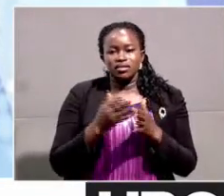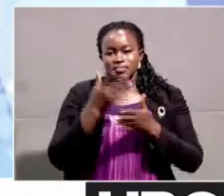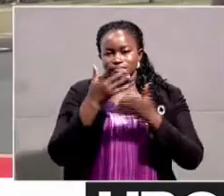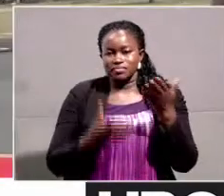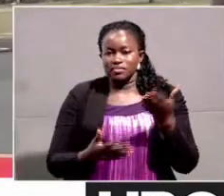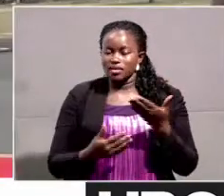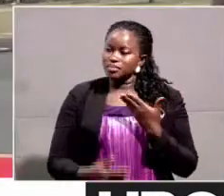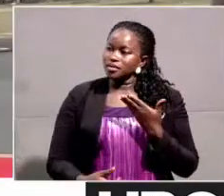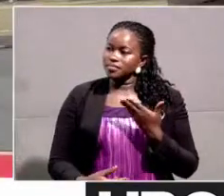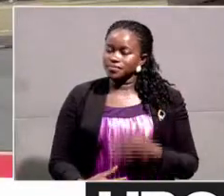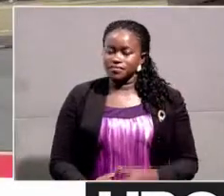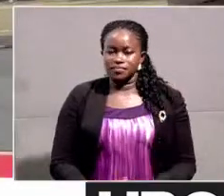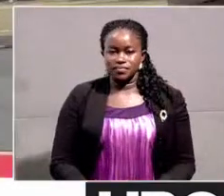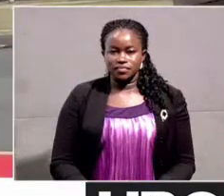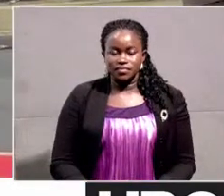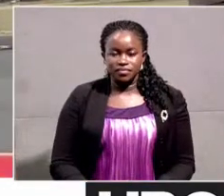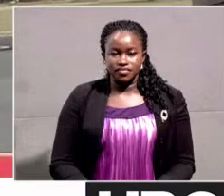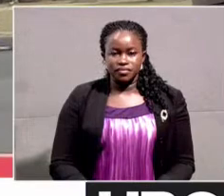report.